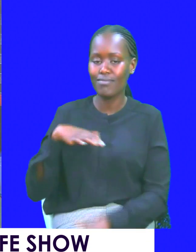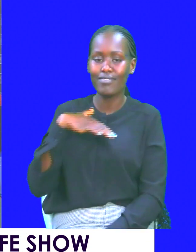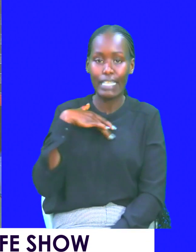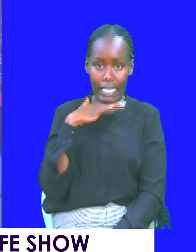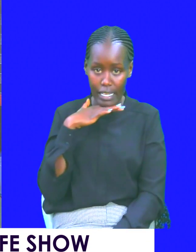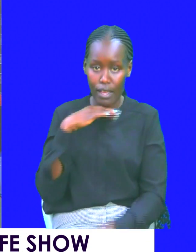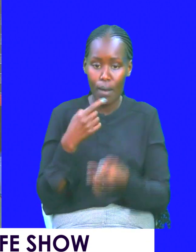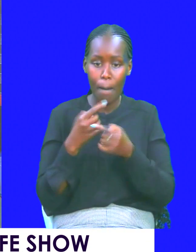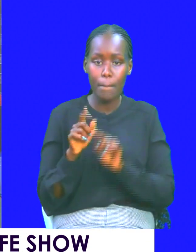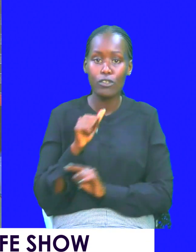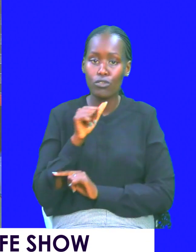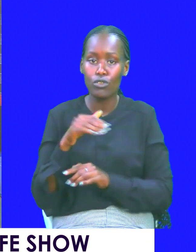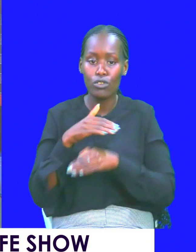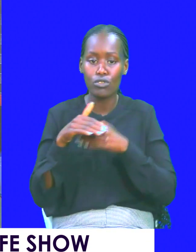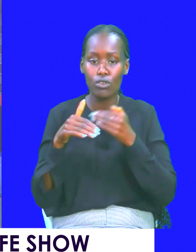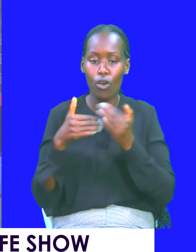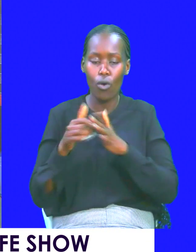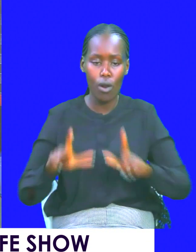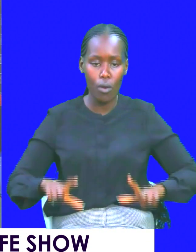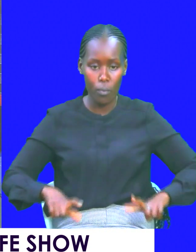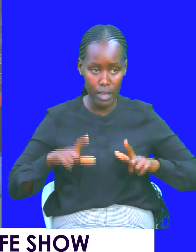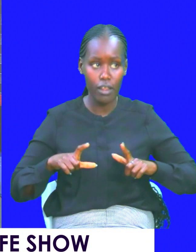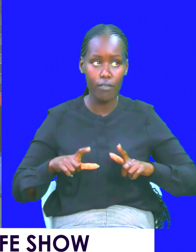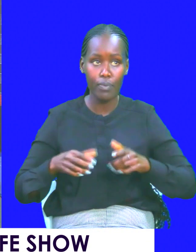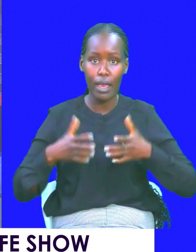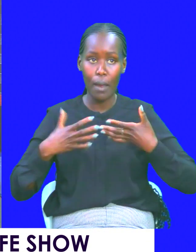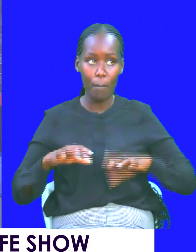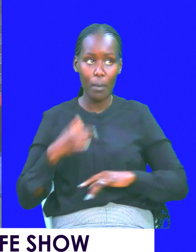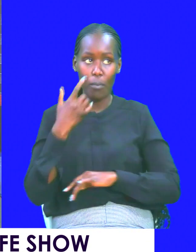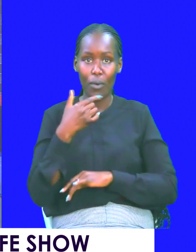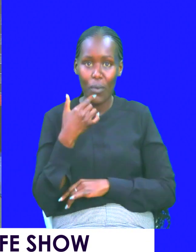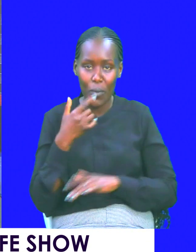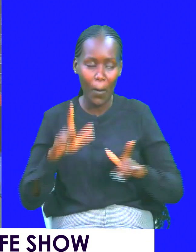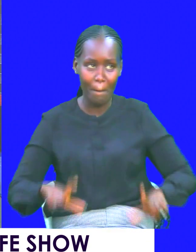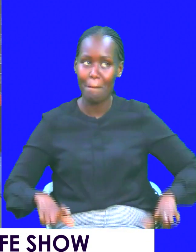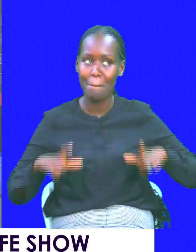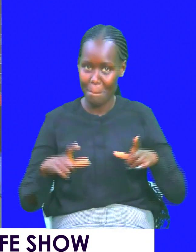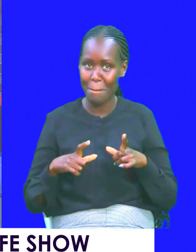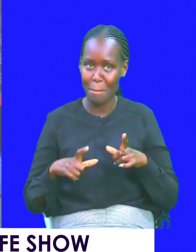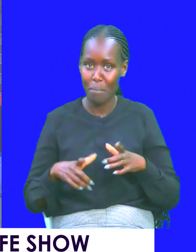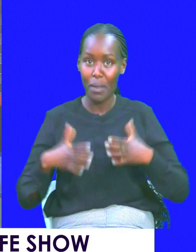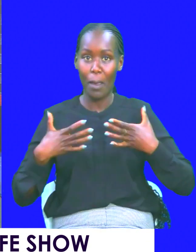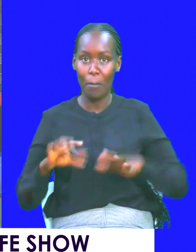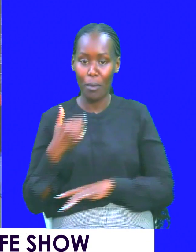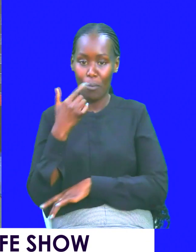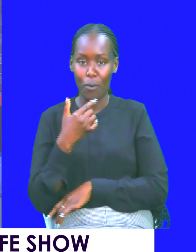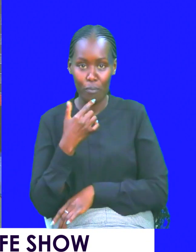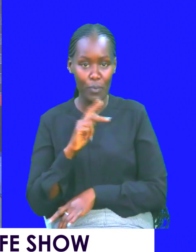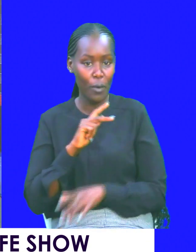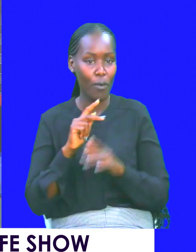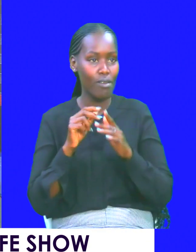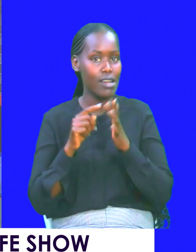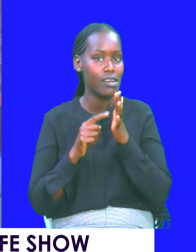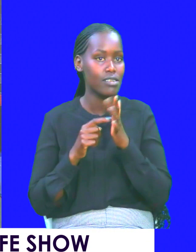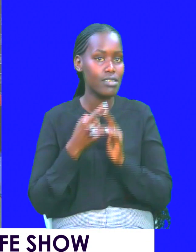but not all of us will truly live. People who truly live are people who define their